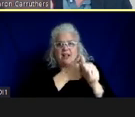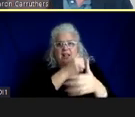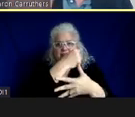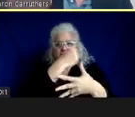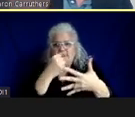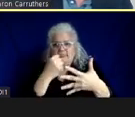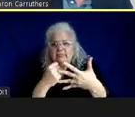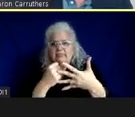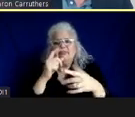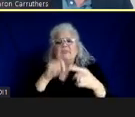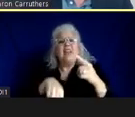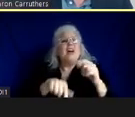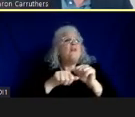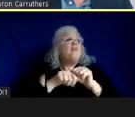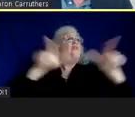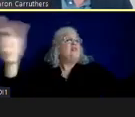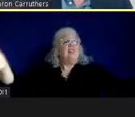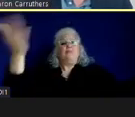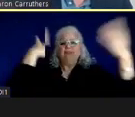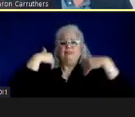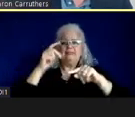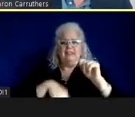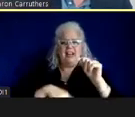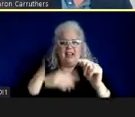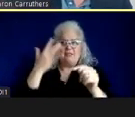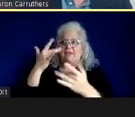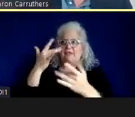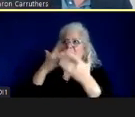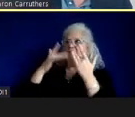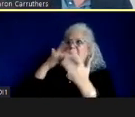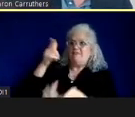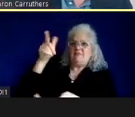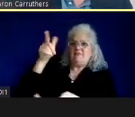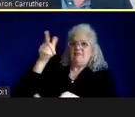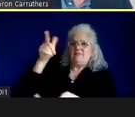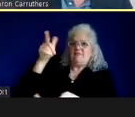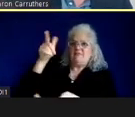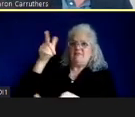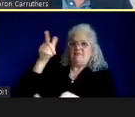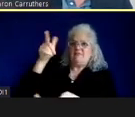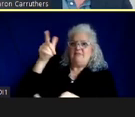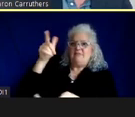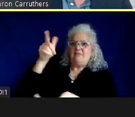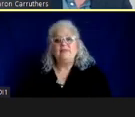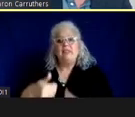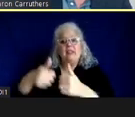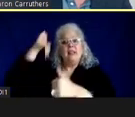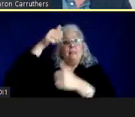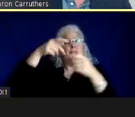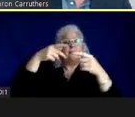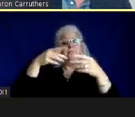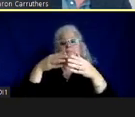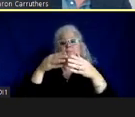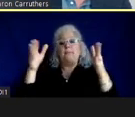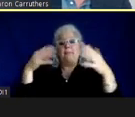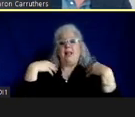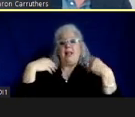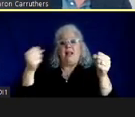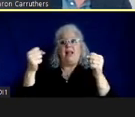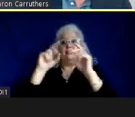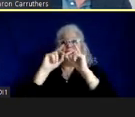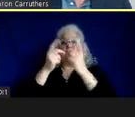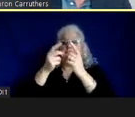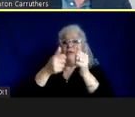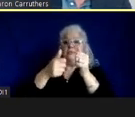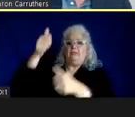That's taken directly from some of the Department of Public Health's language, and I think it's really important because I often get questions about a